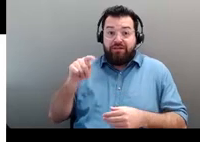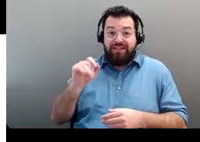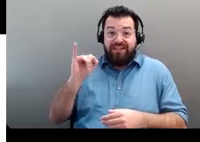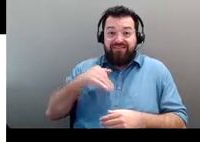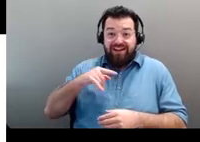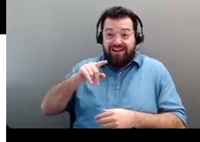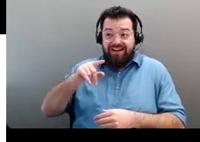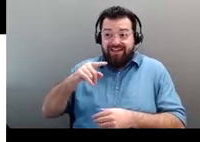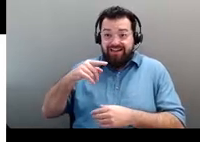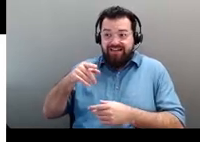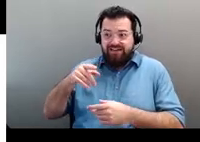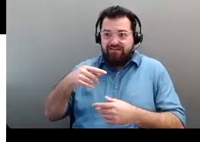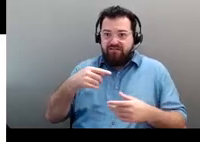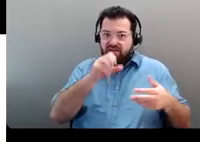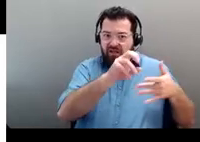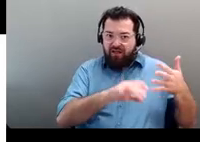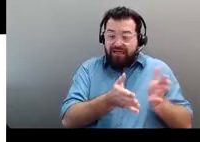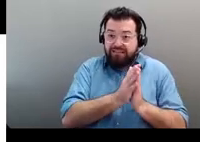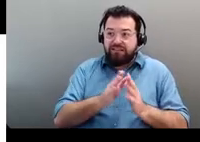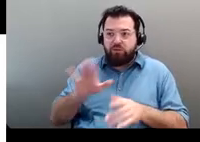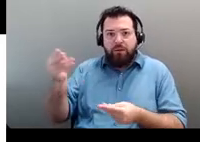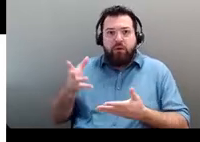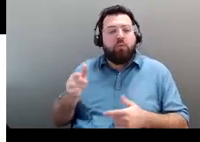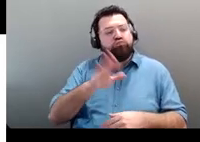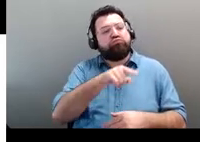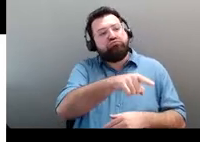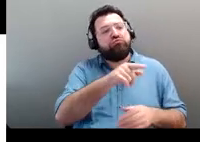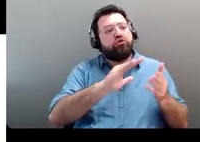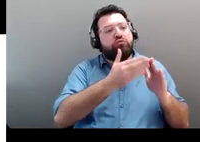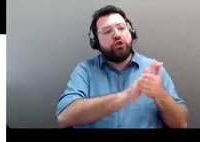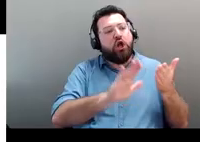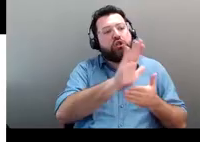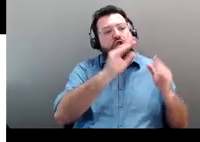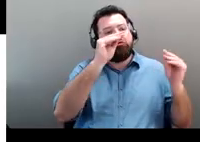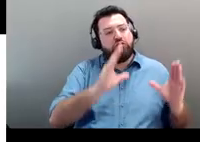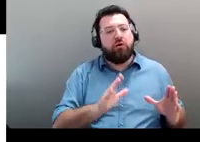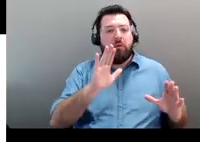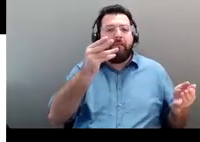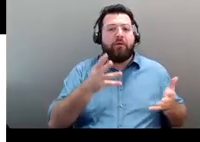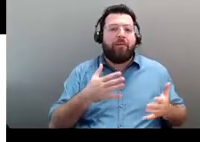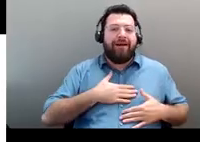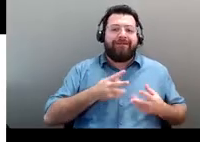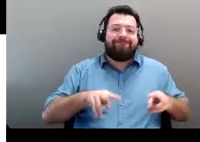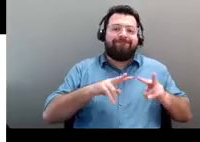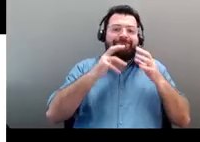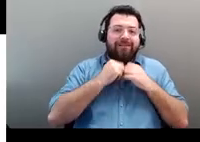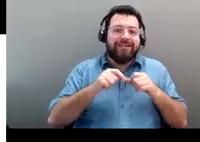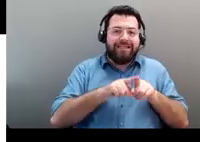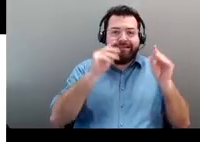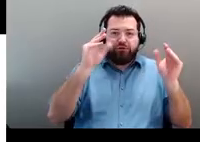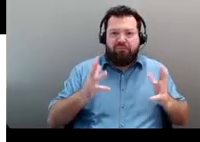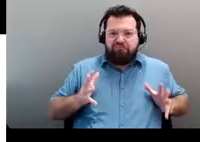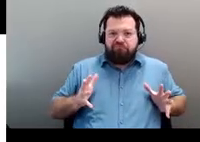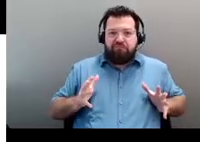community college instructor, and at the very most, it'll tell me what I value as a teacher, but there's nothing else, right? And